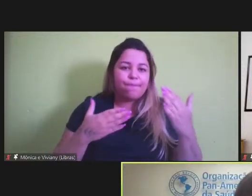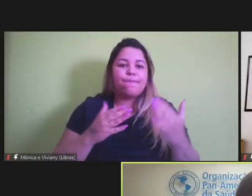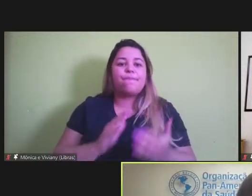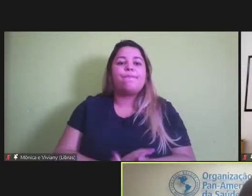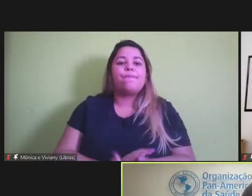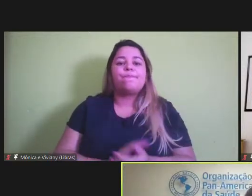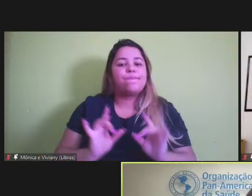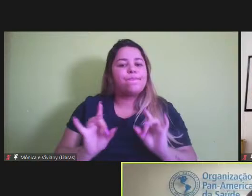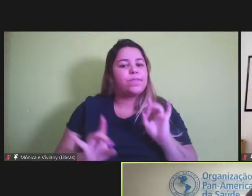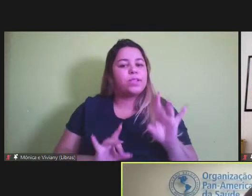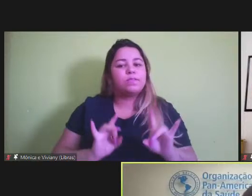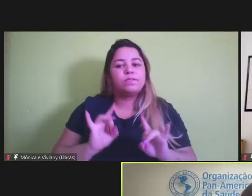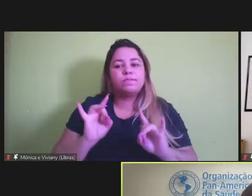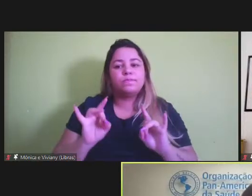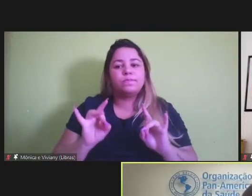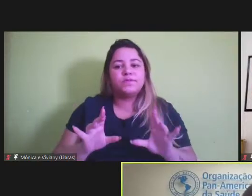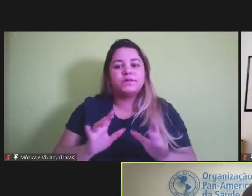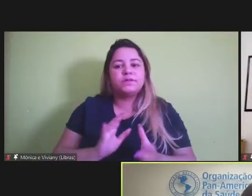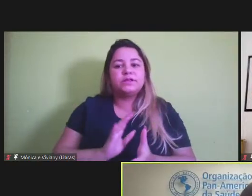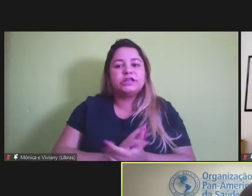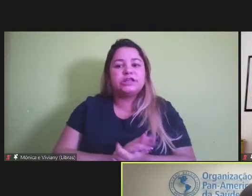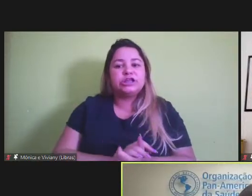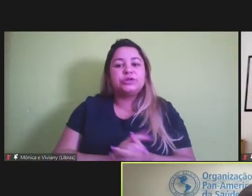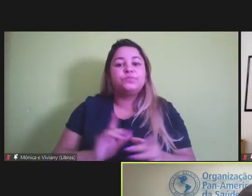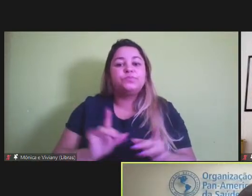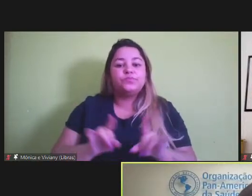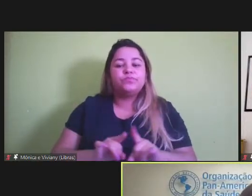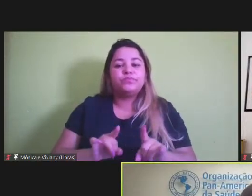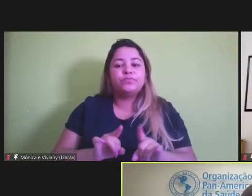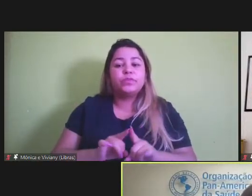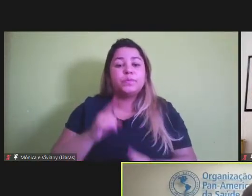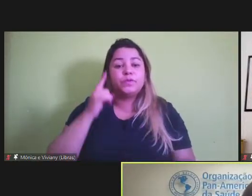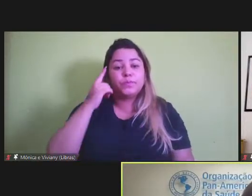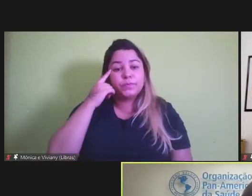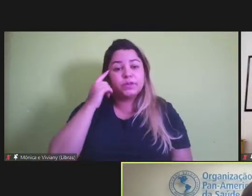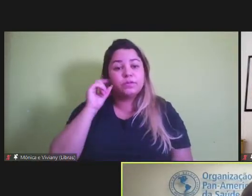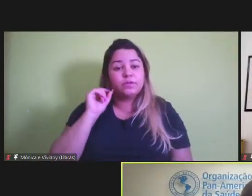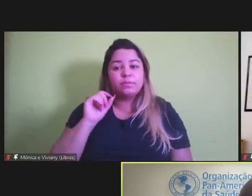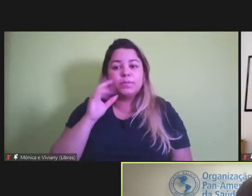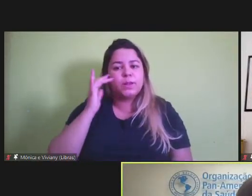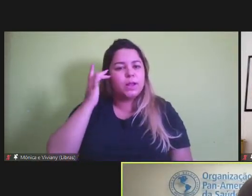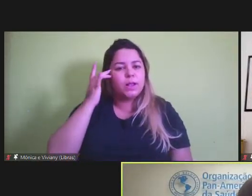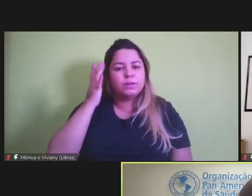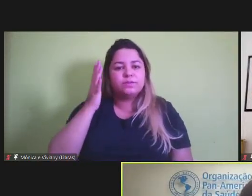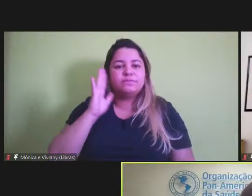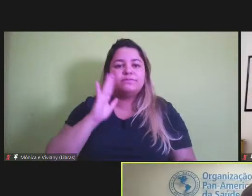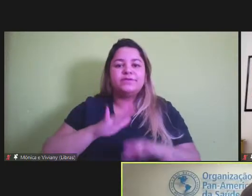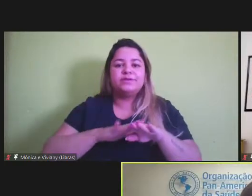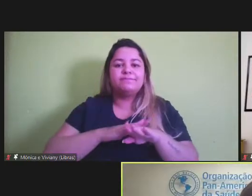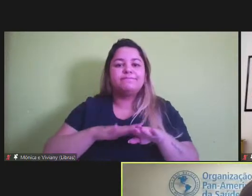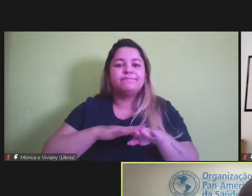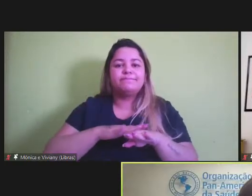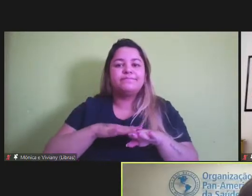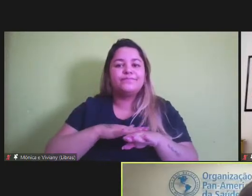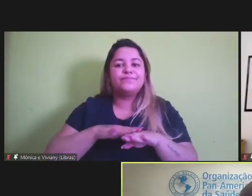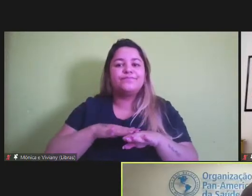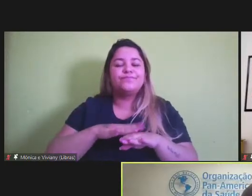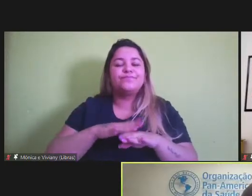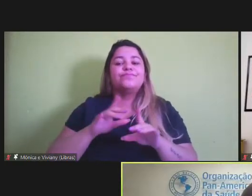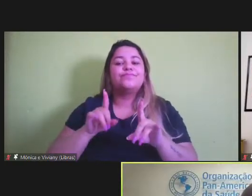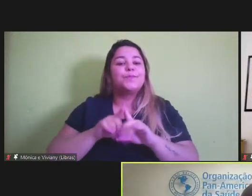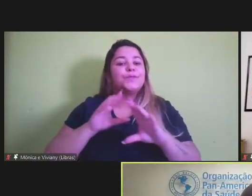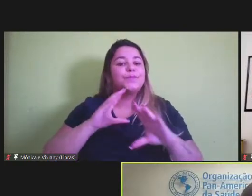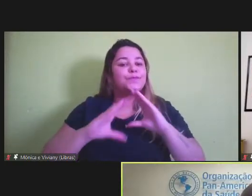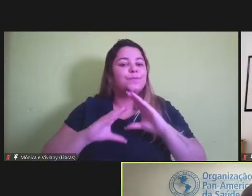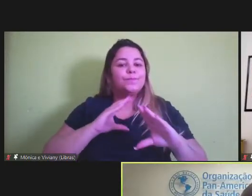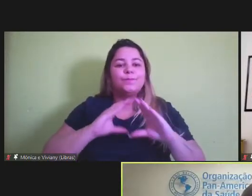much. And I believe something else that you mentioned, and we can think here that is important, is the capacity